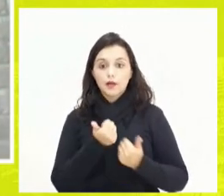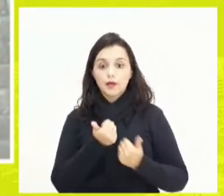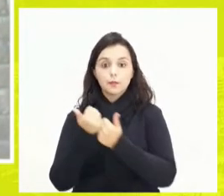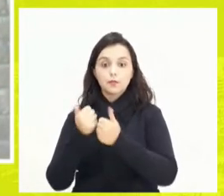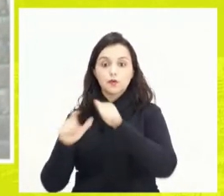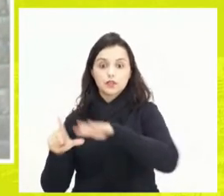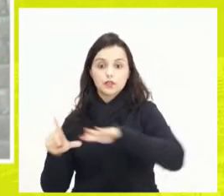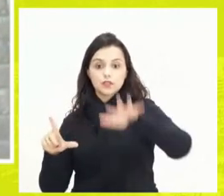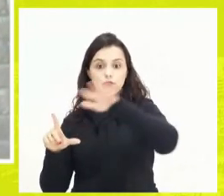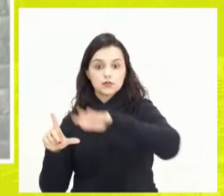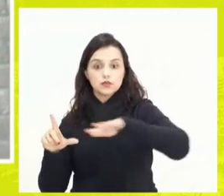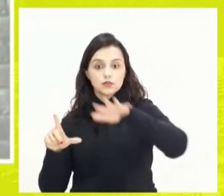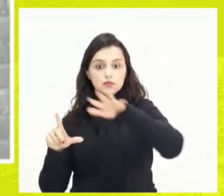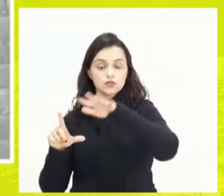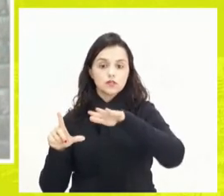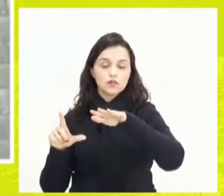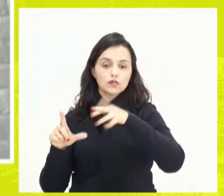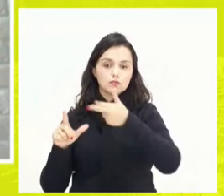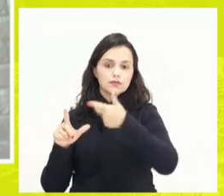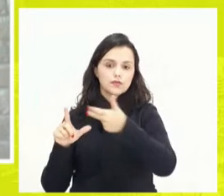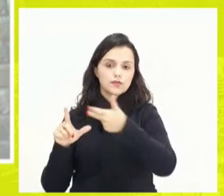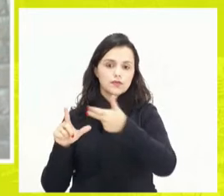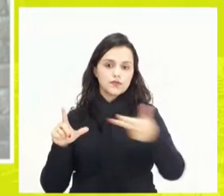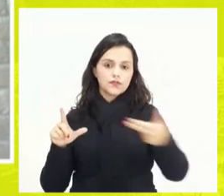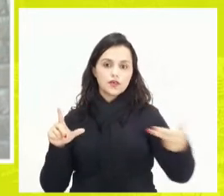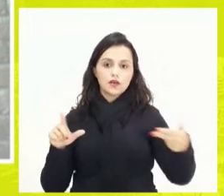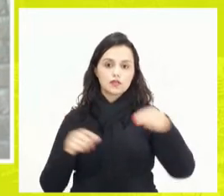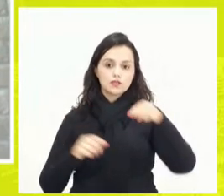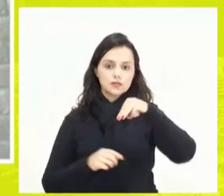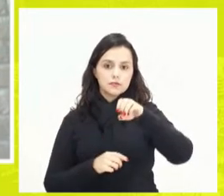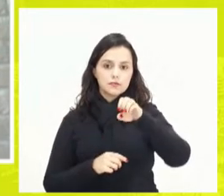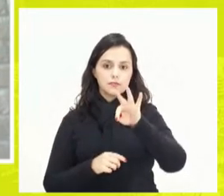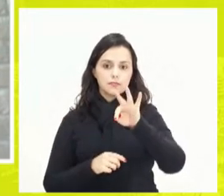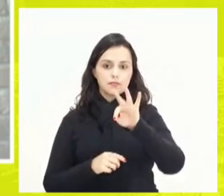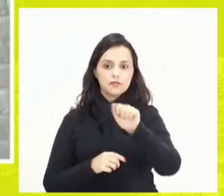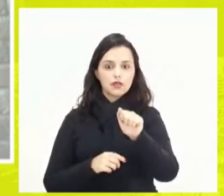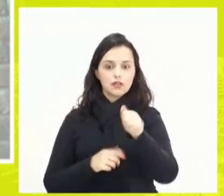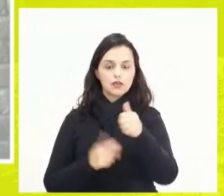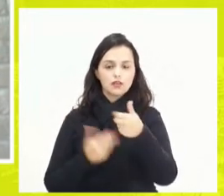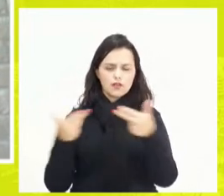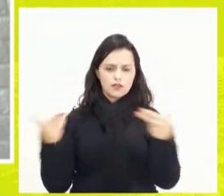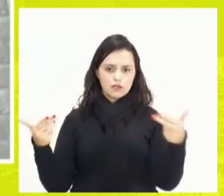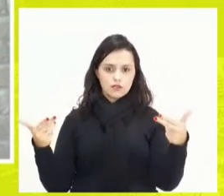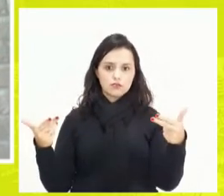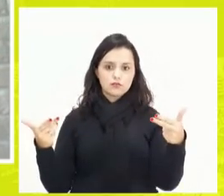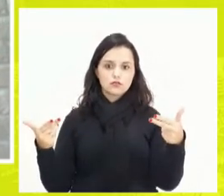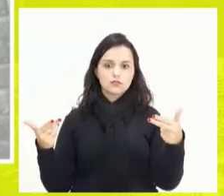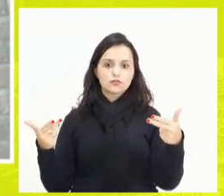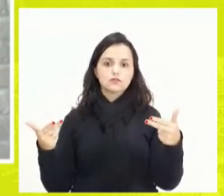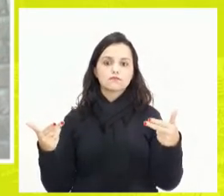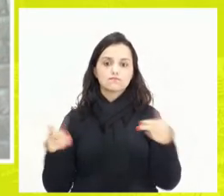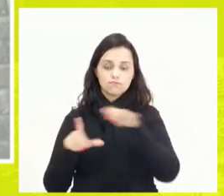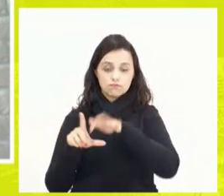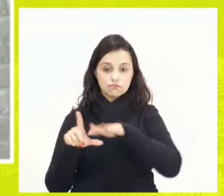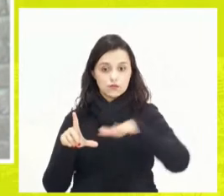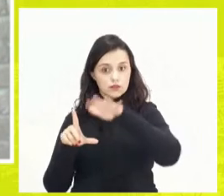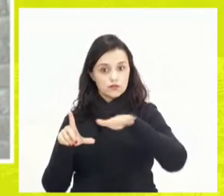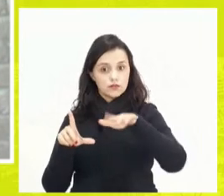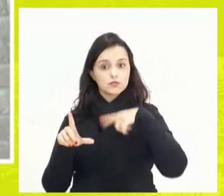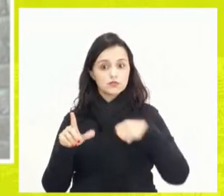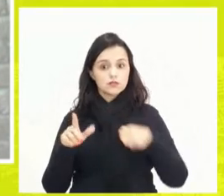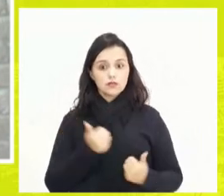platforms night center has provided this kind of support at a google news initiative that they're providing the